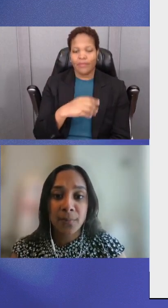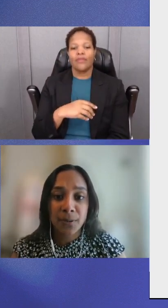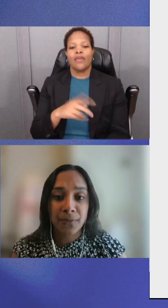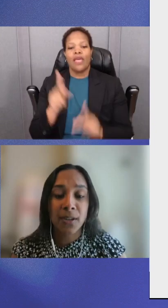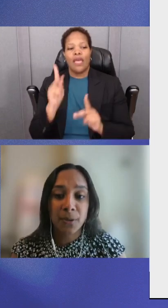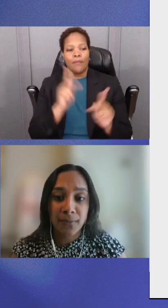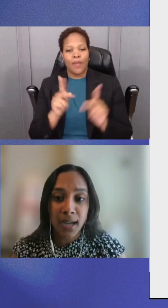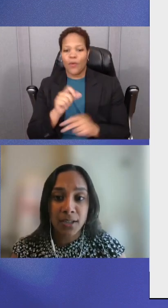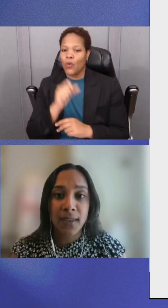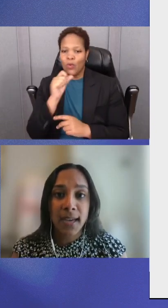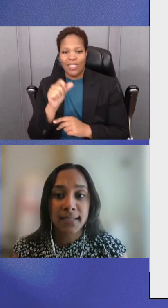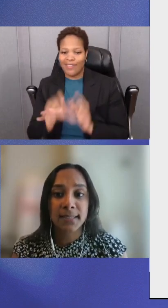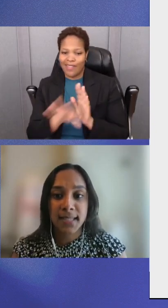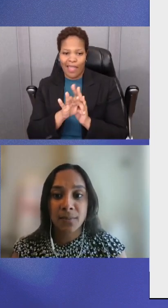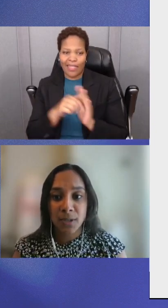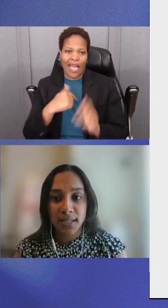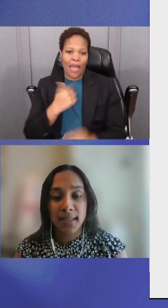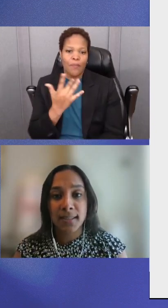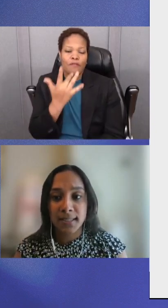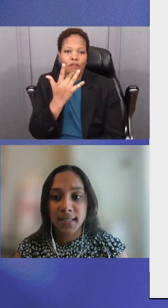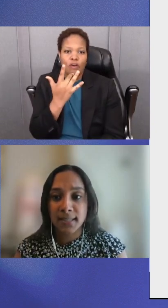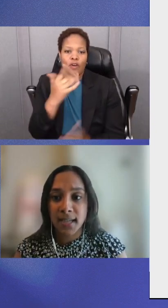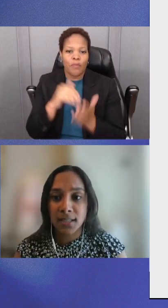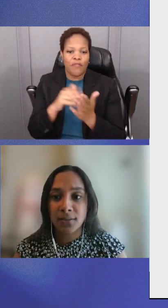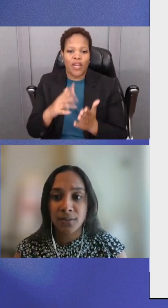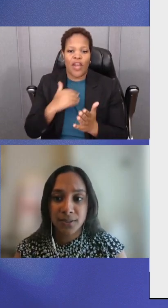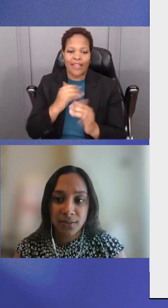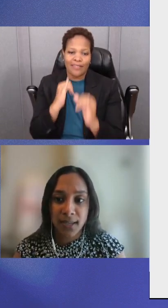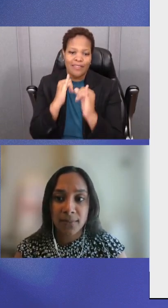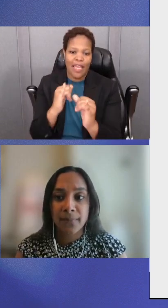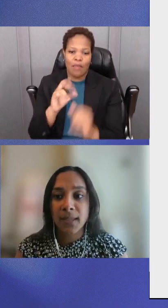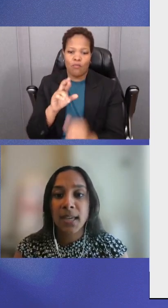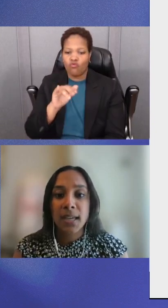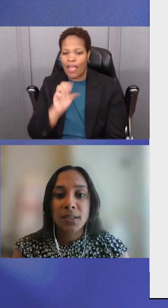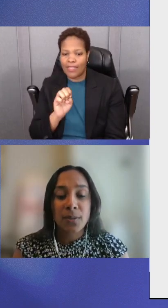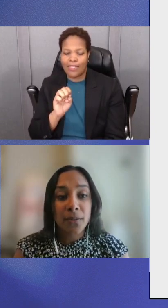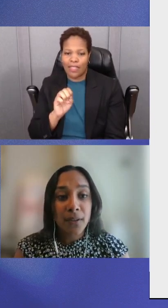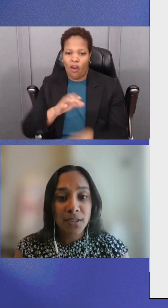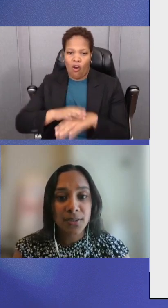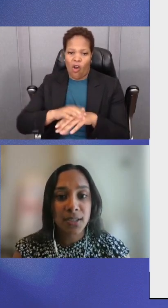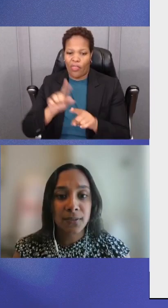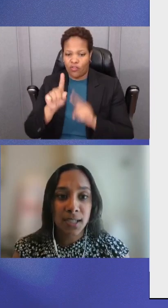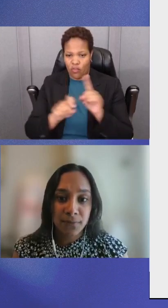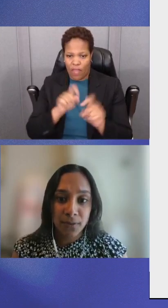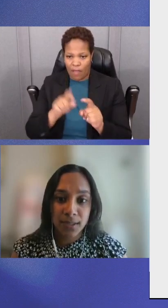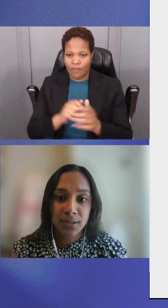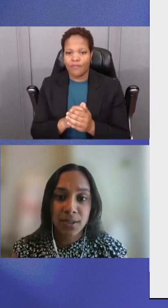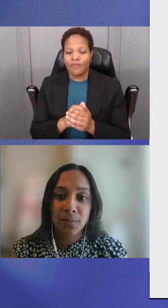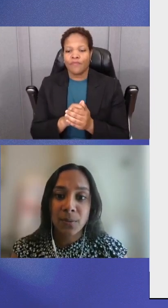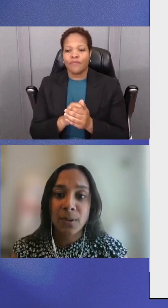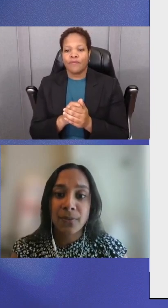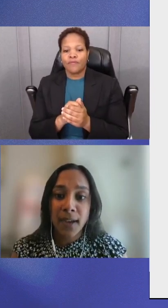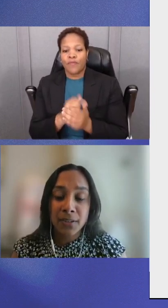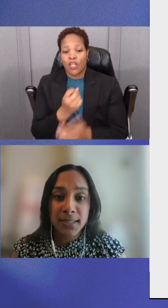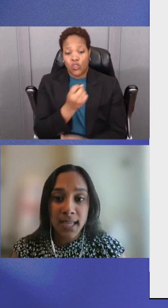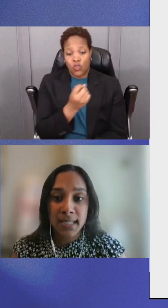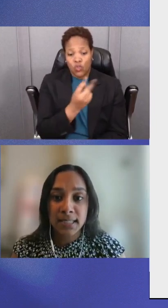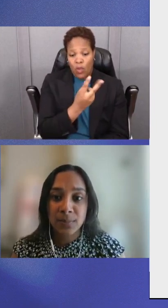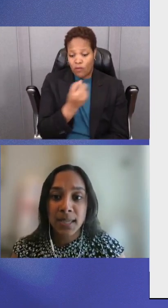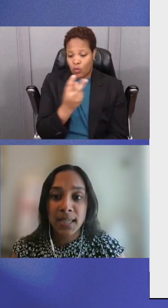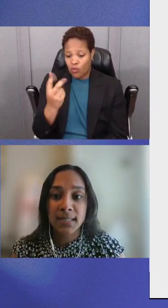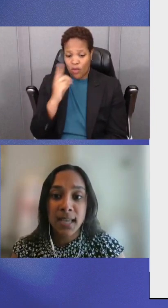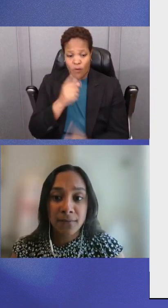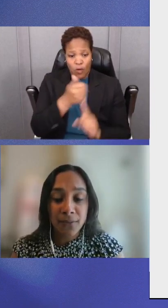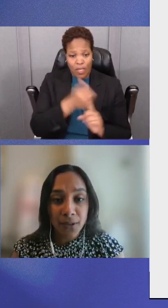I prefer a provider that has the same race and ethnicity as I do on the survey. 12 registered for each focus group, with final